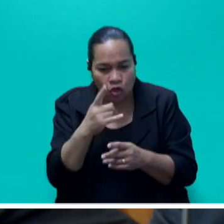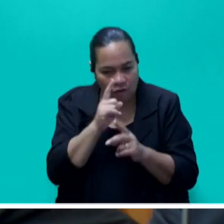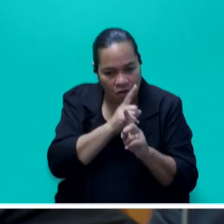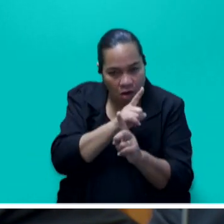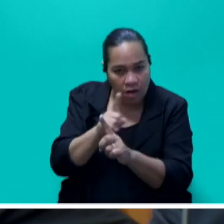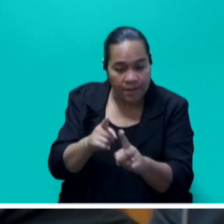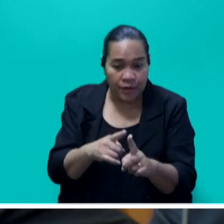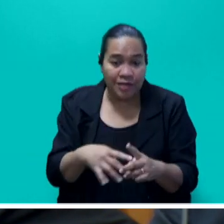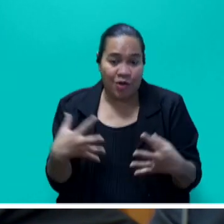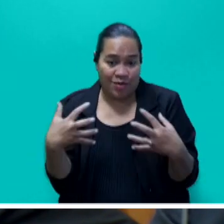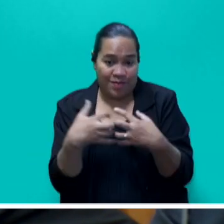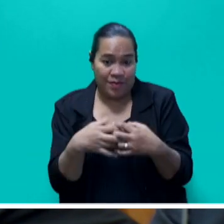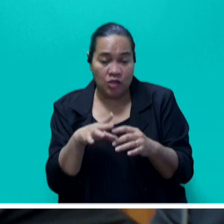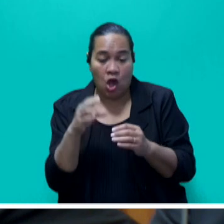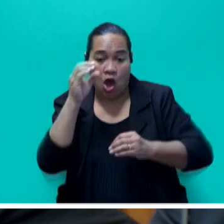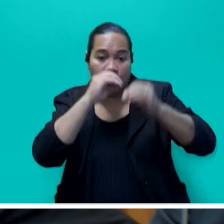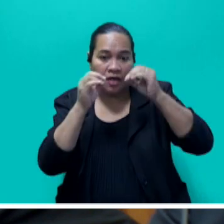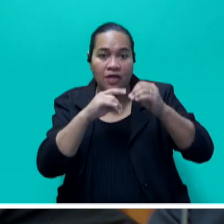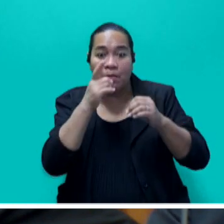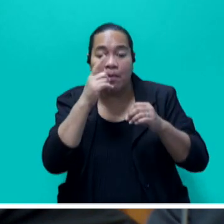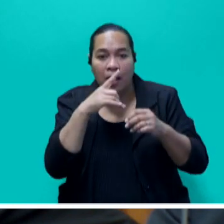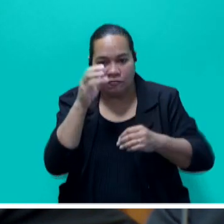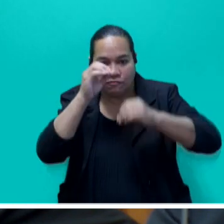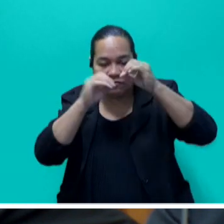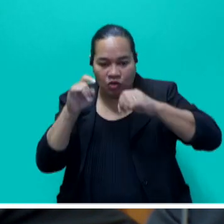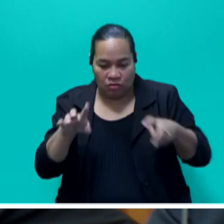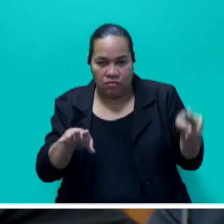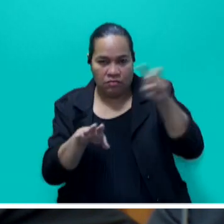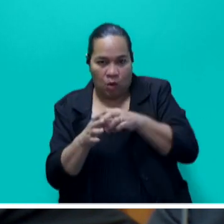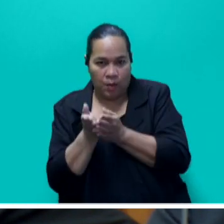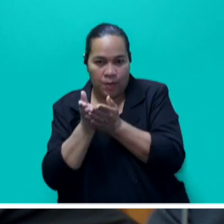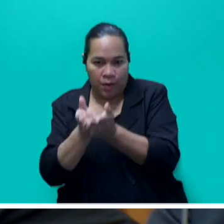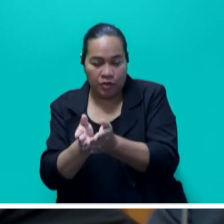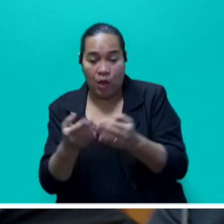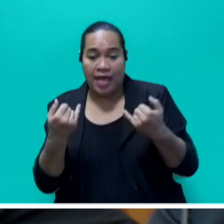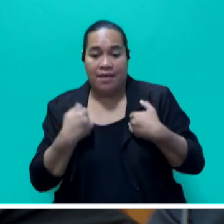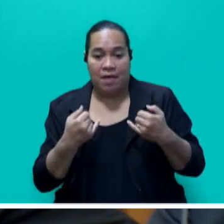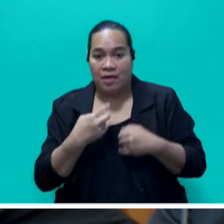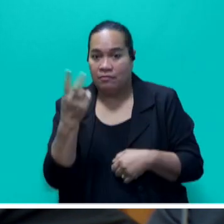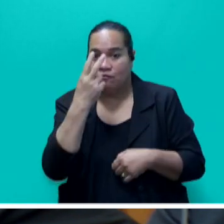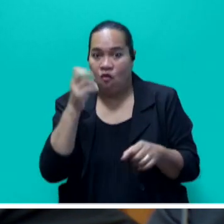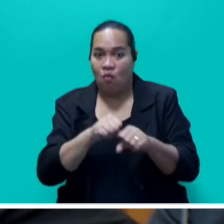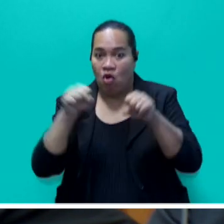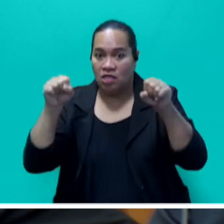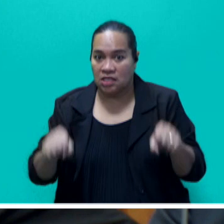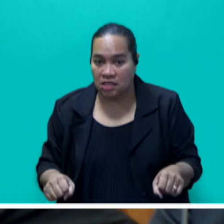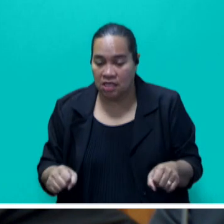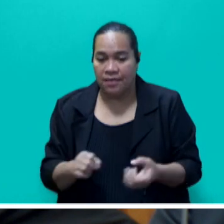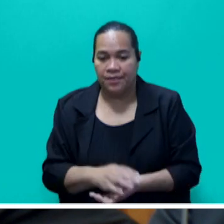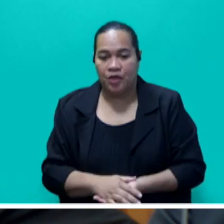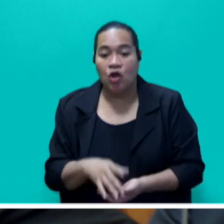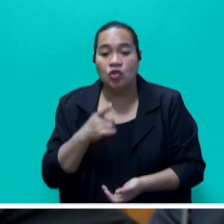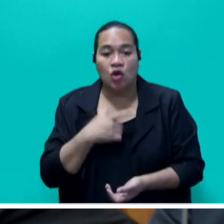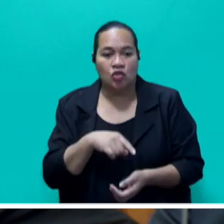a complement to having observers on board vessels, the Ministry implements an electronic monitoring system that records